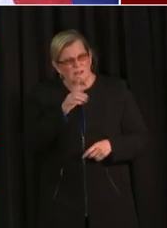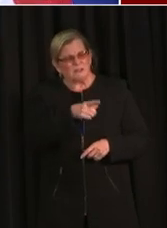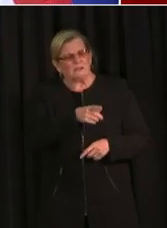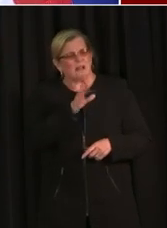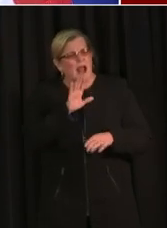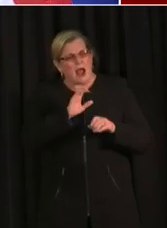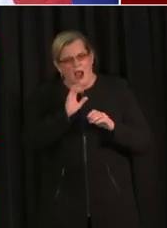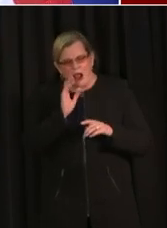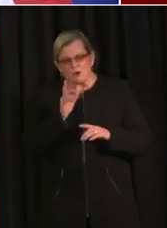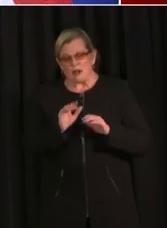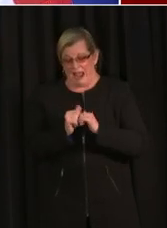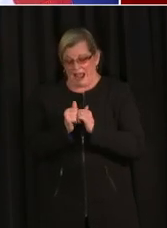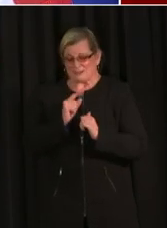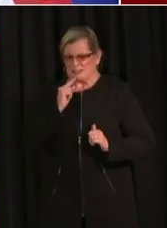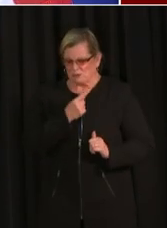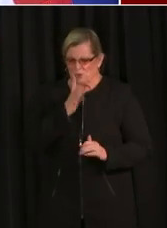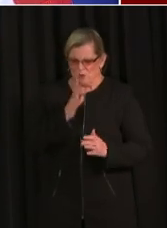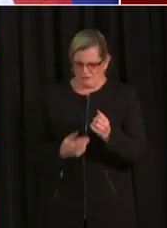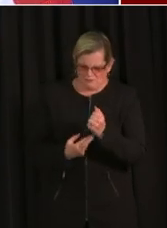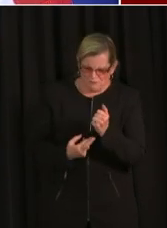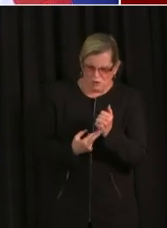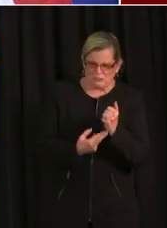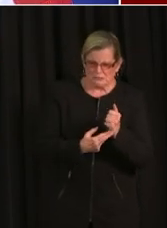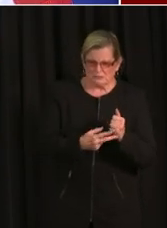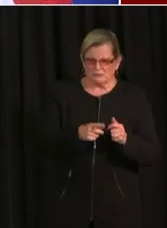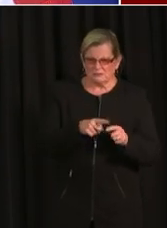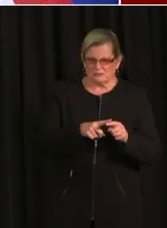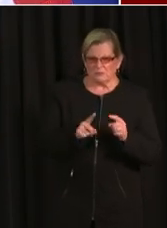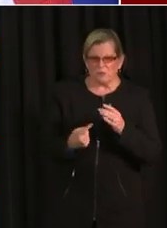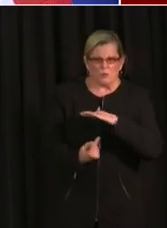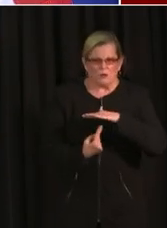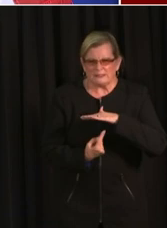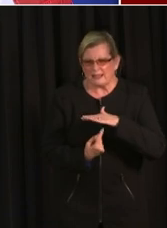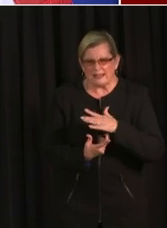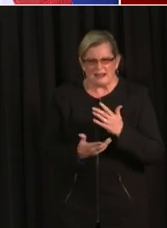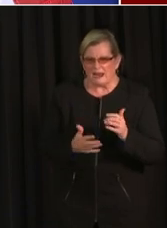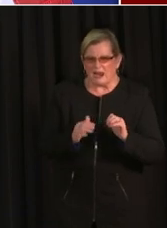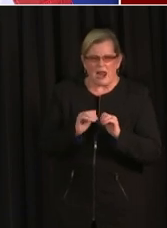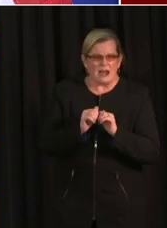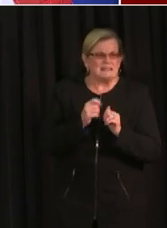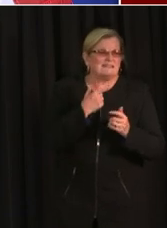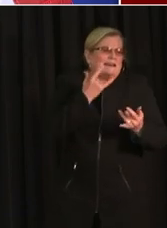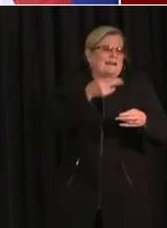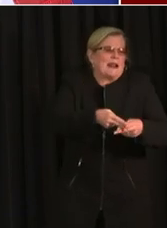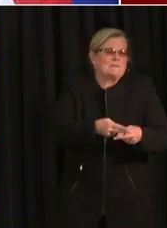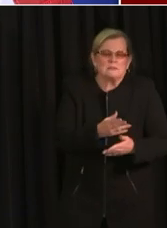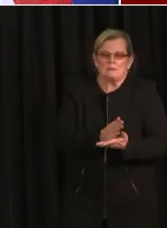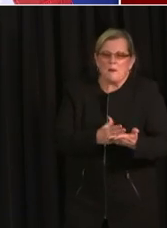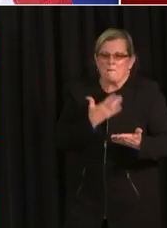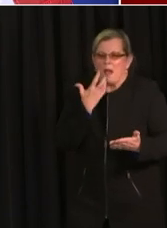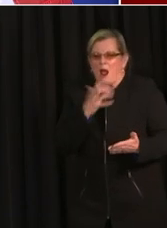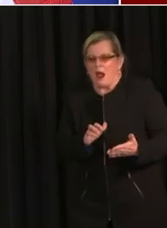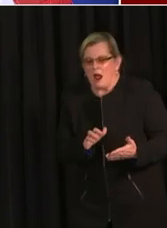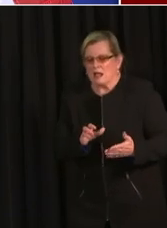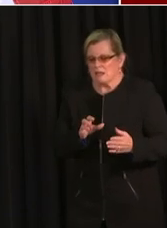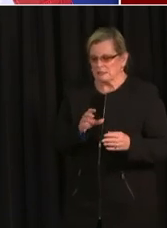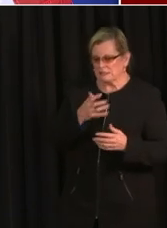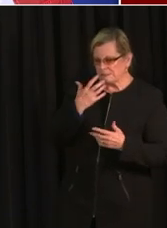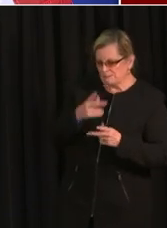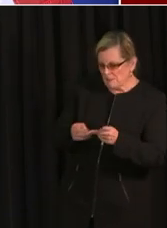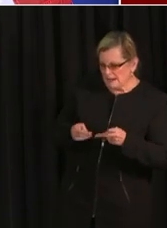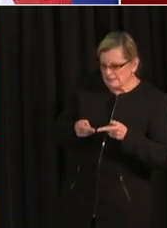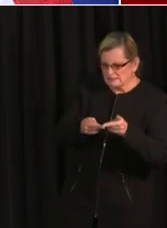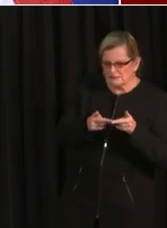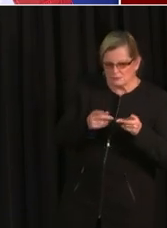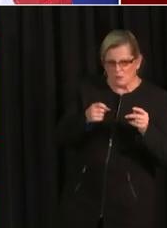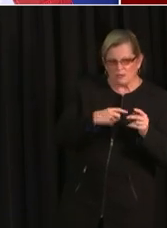also, can you go through and just name some of the hot spots now for folks wanting to prepare ahead of Monday?